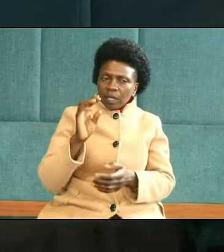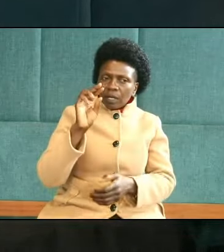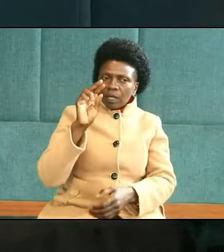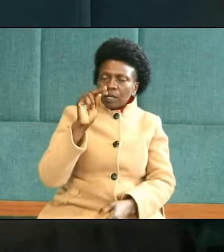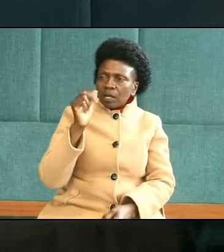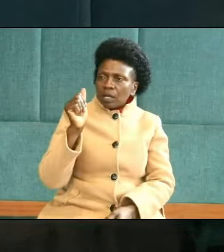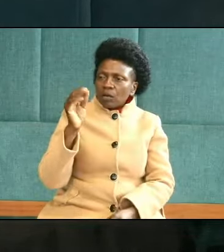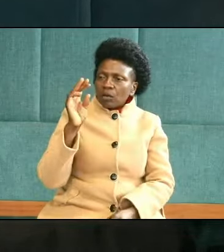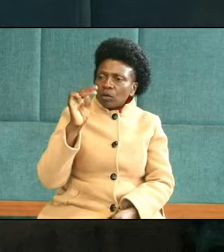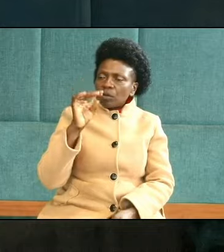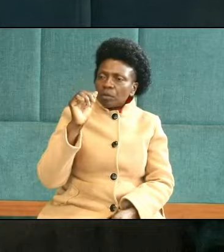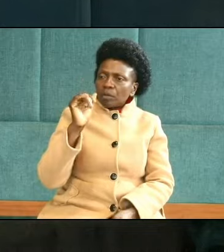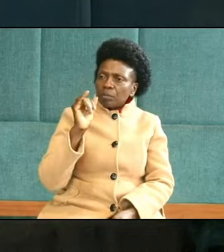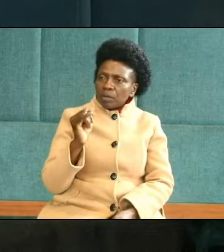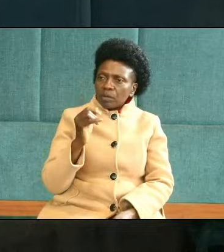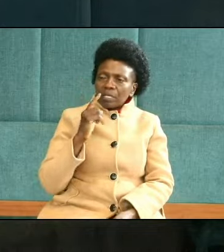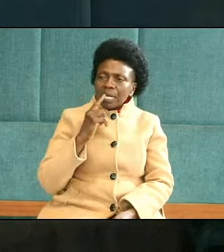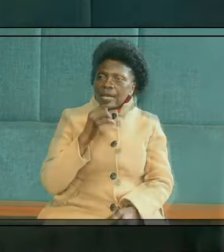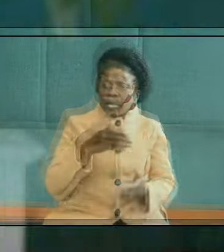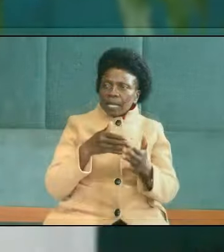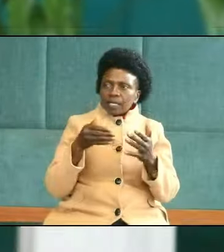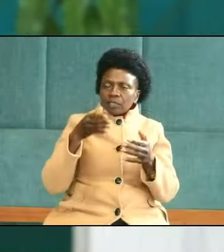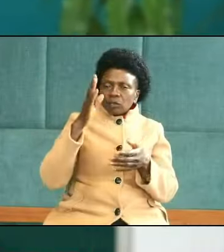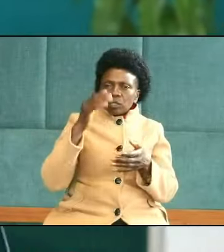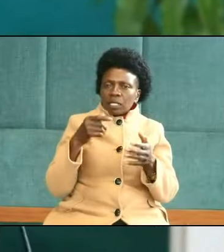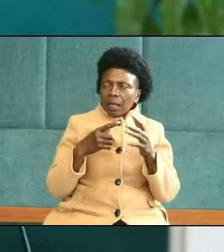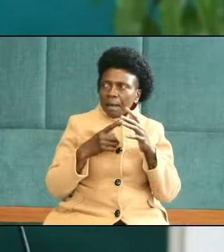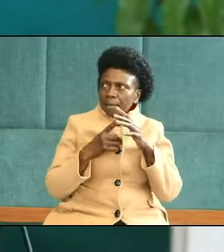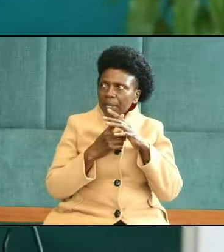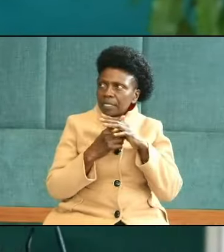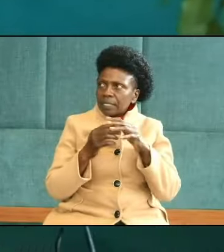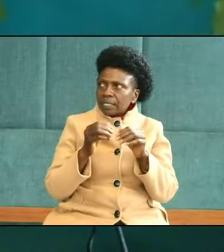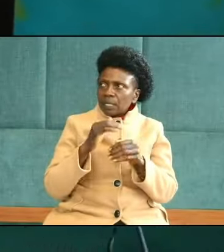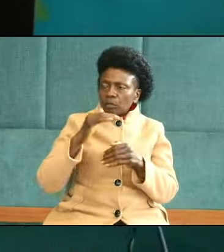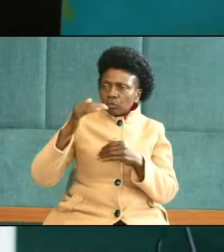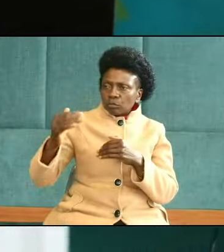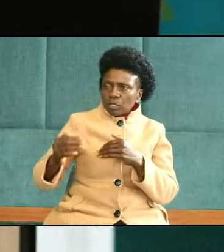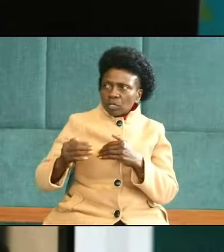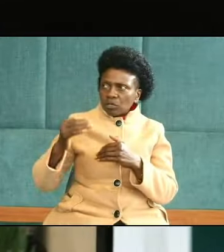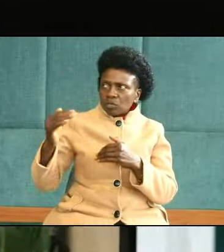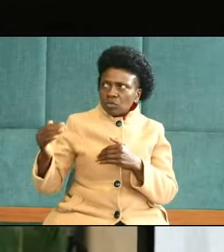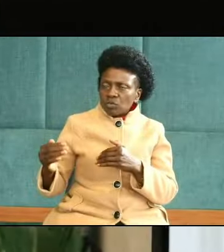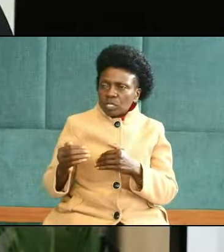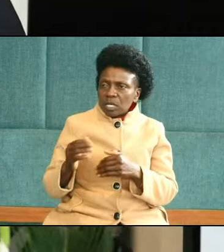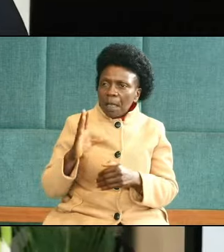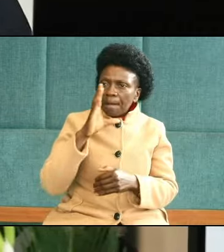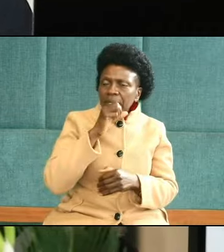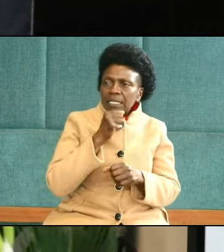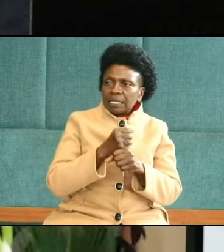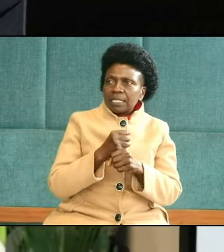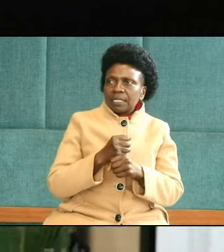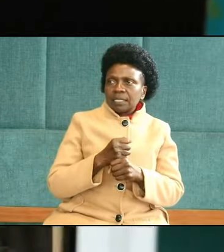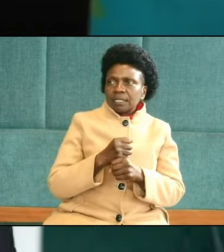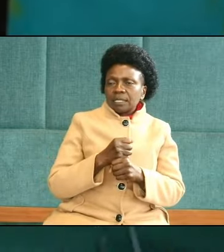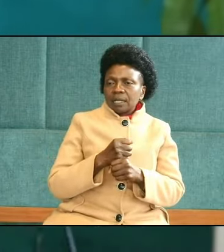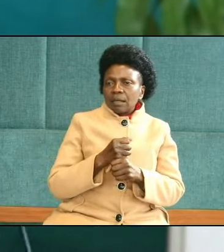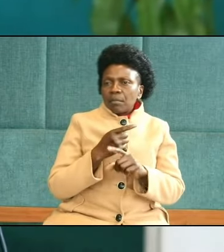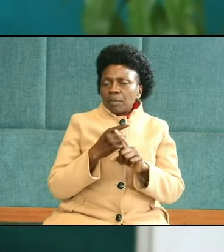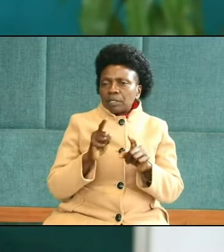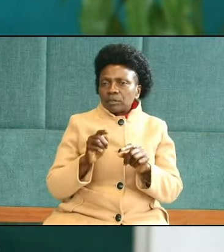anger against God. This appears to be an occasional misdeed. Are you following? But what